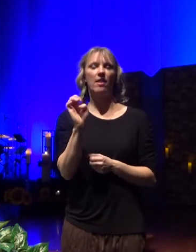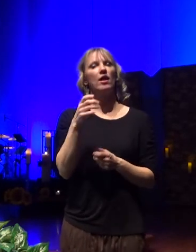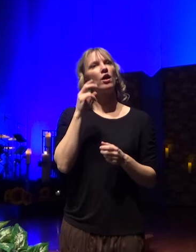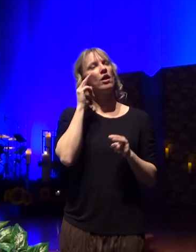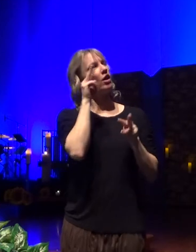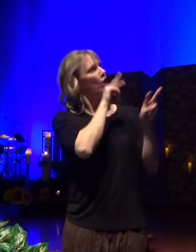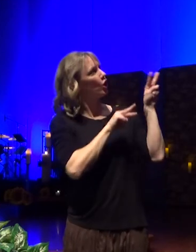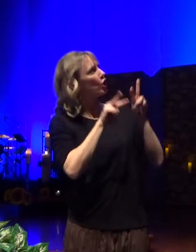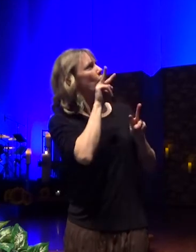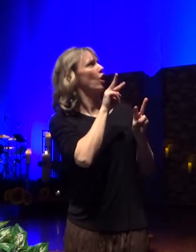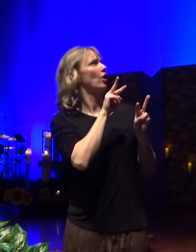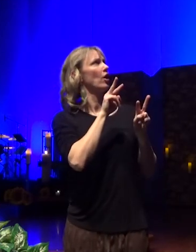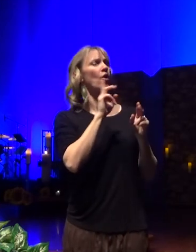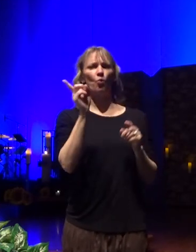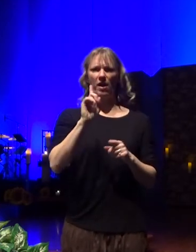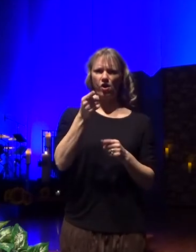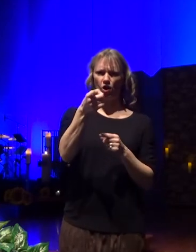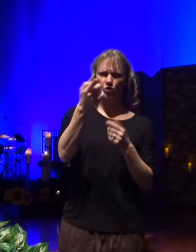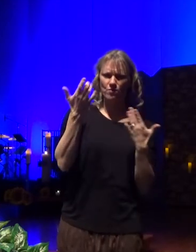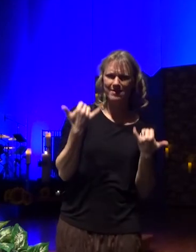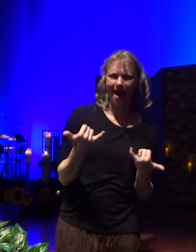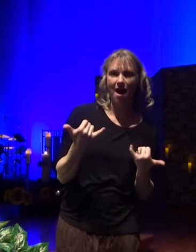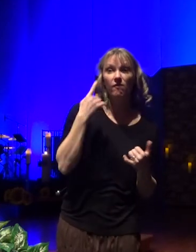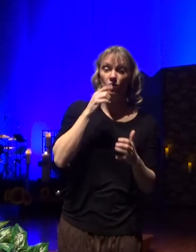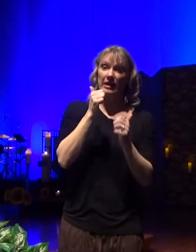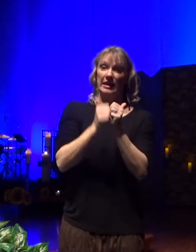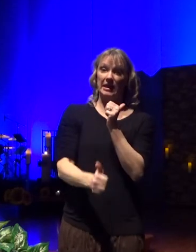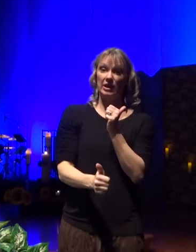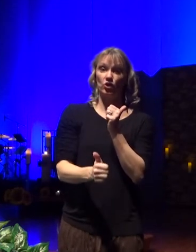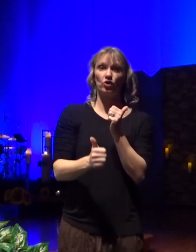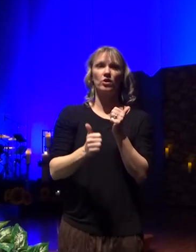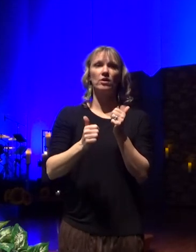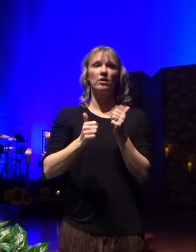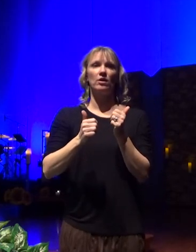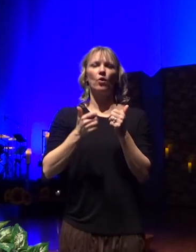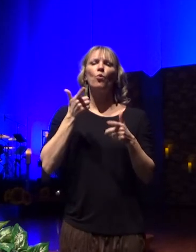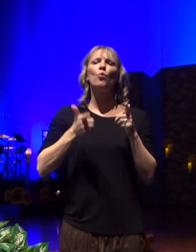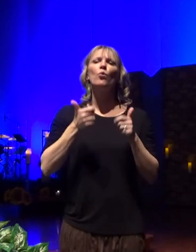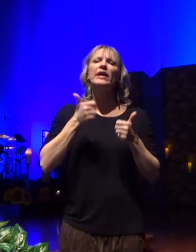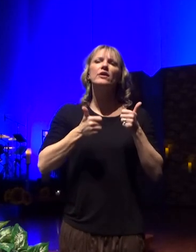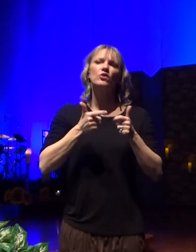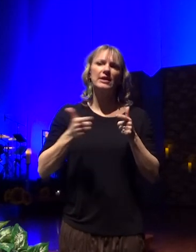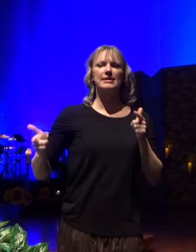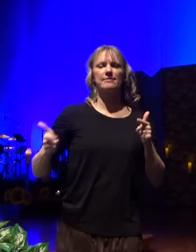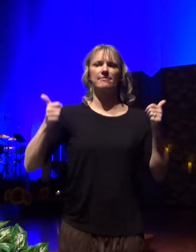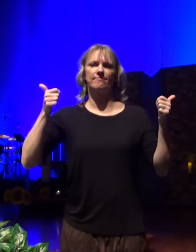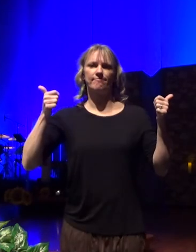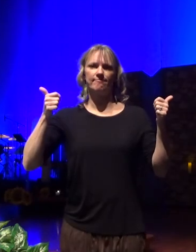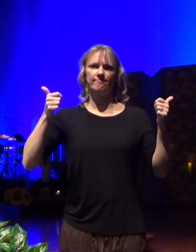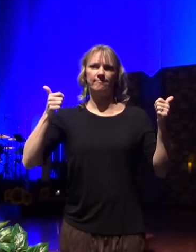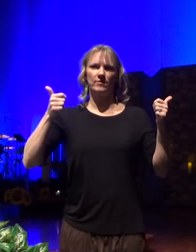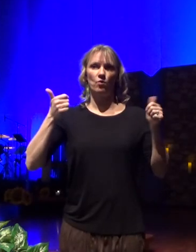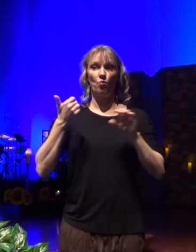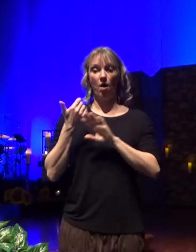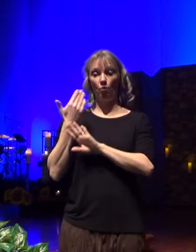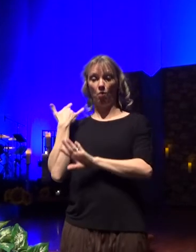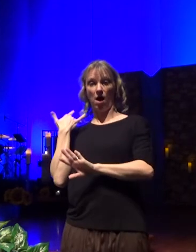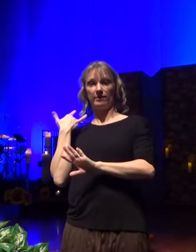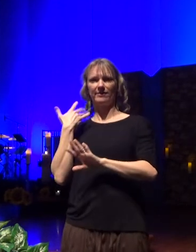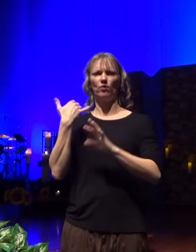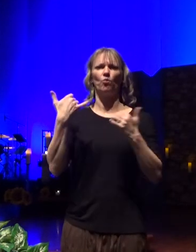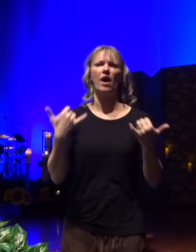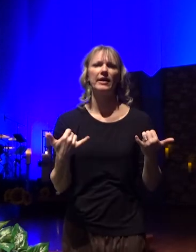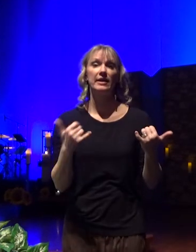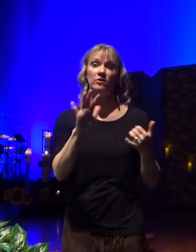look at these and to ask yourself honestly where you are right now for each one of these, which is greater? What is or what